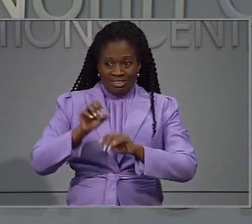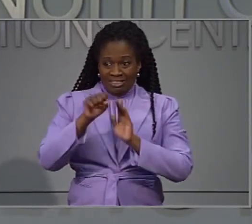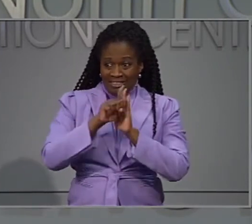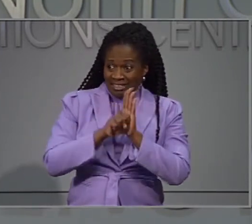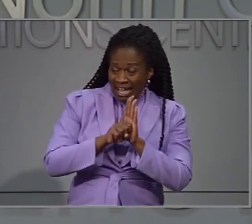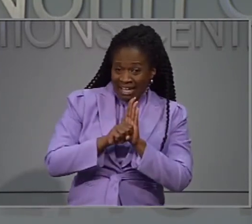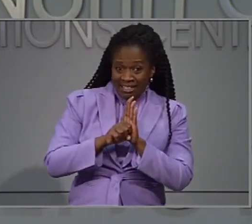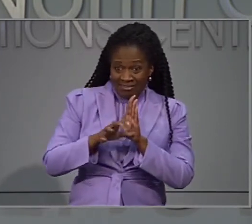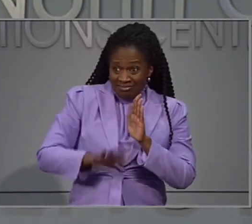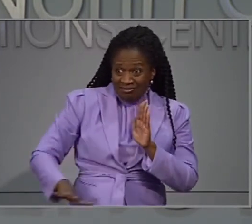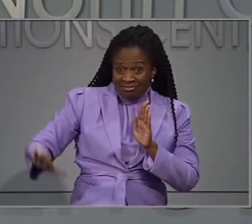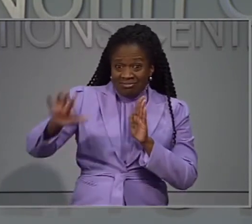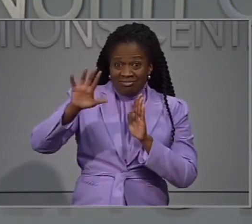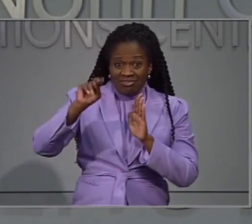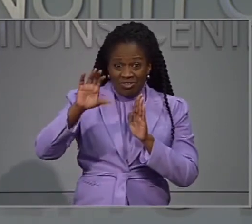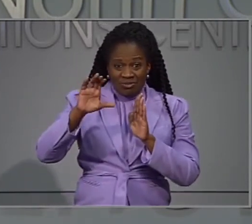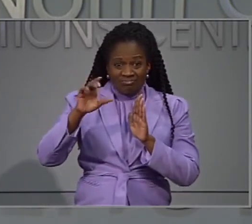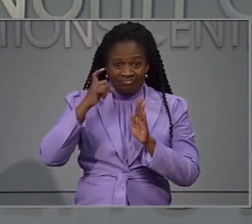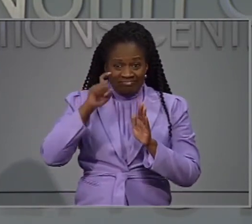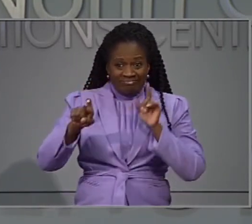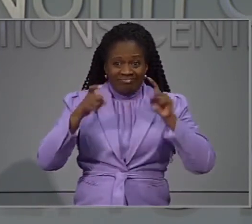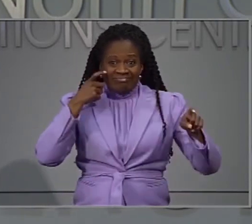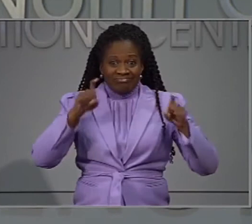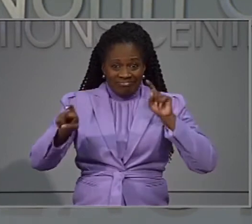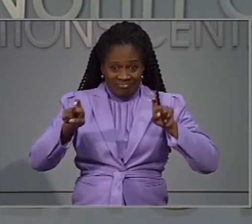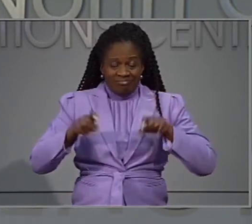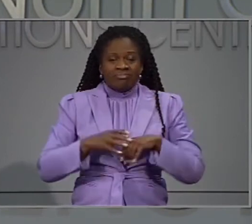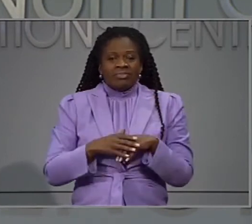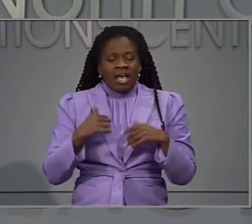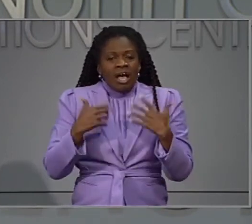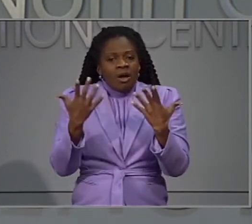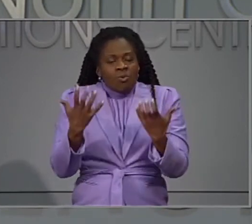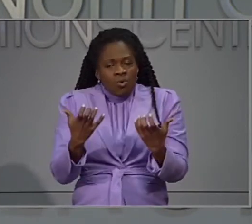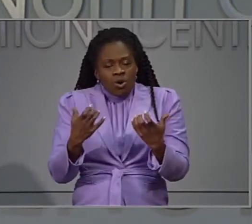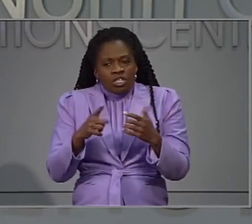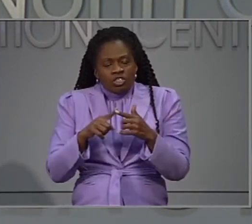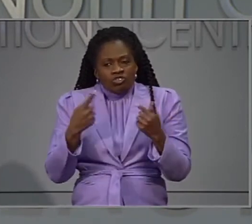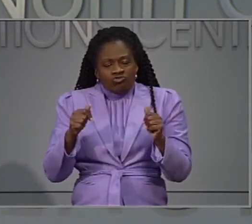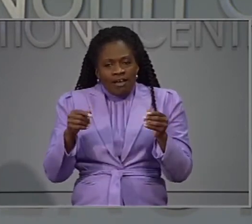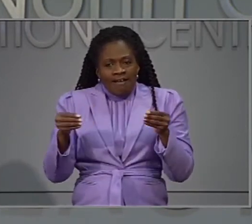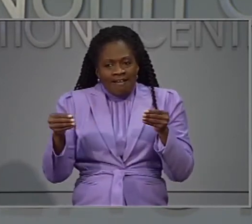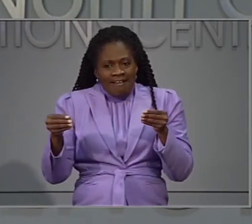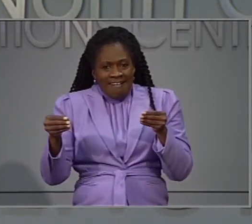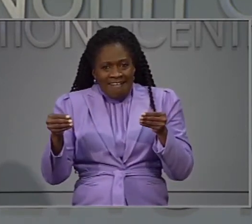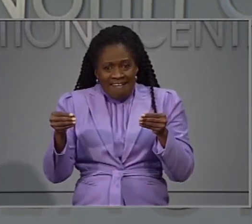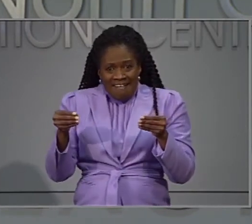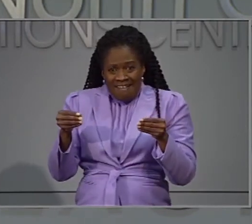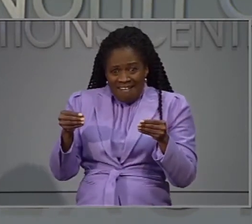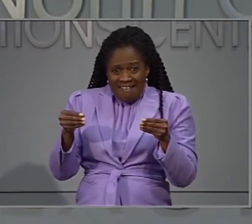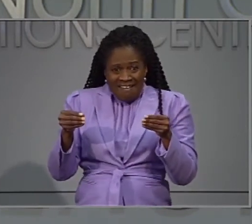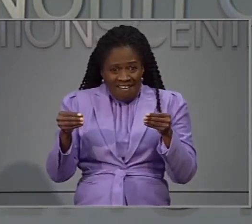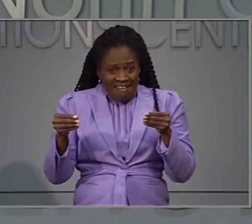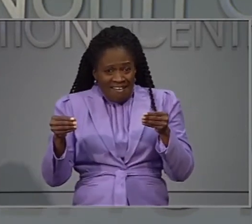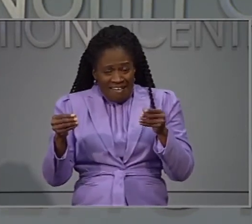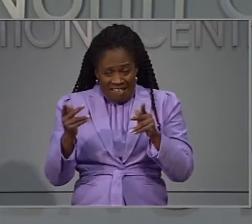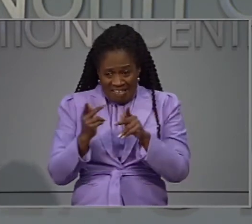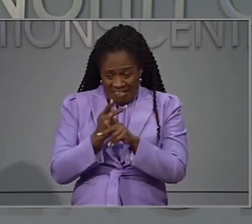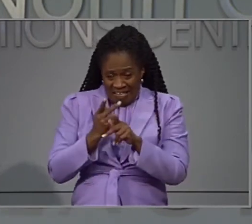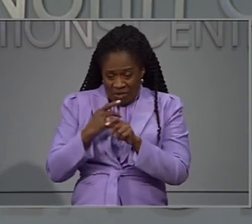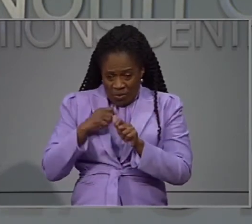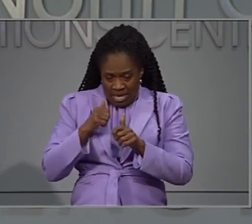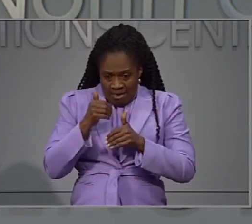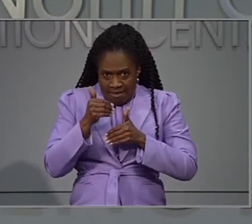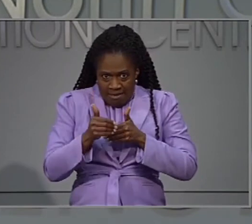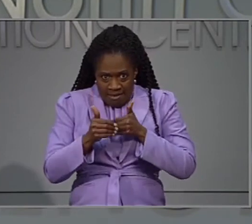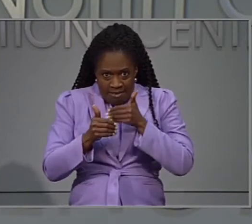the country. I want very much for us to be able to ease restrictions as quickly as we